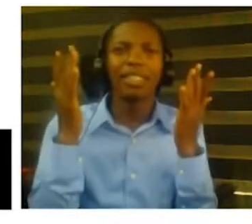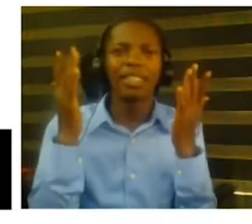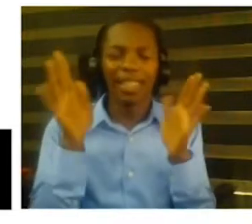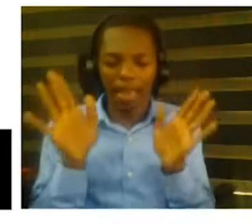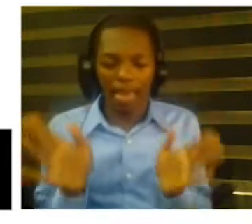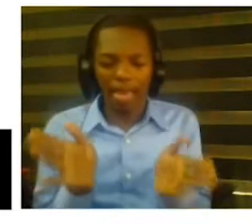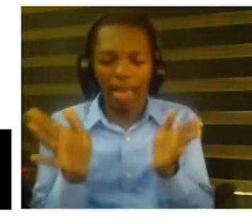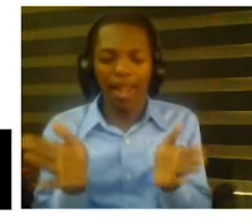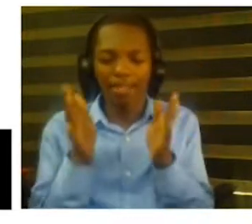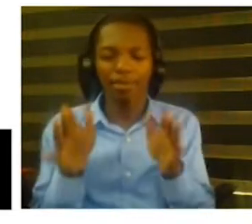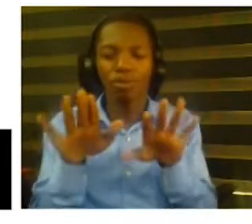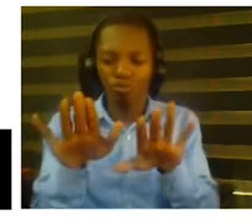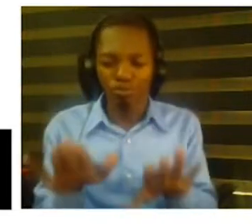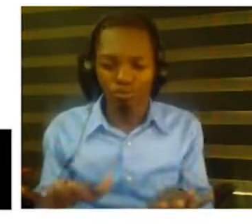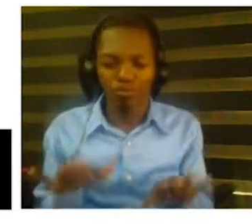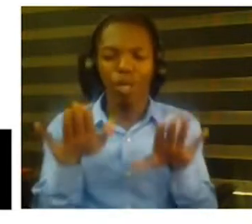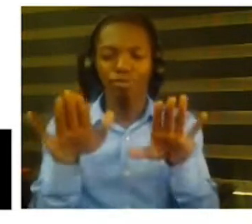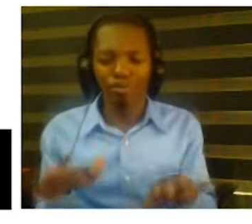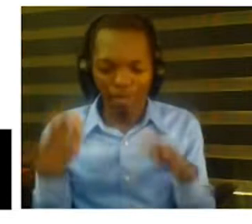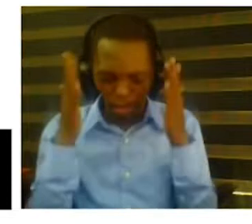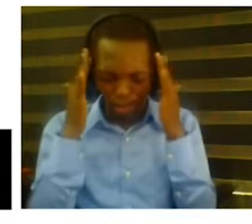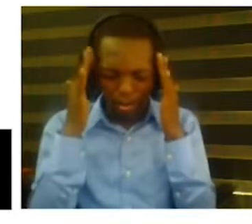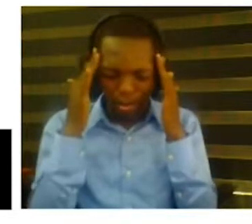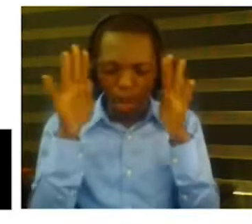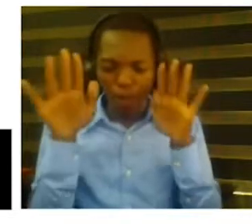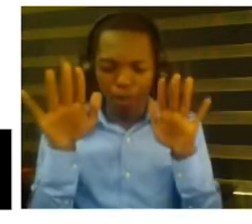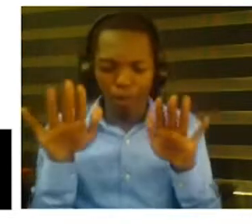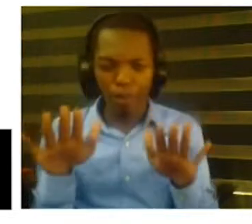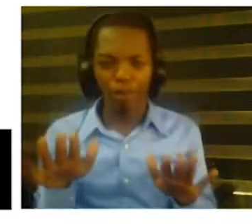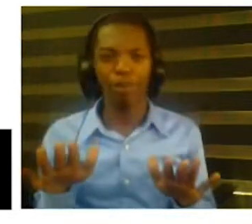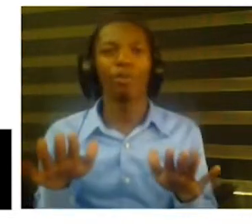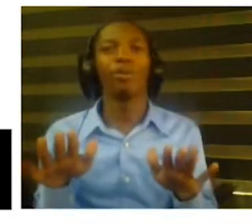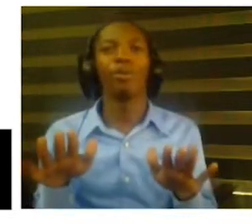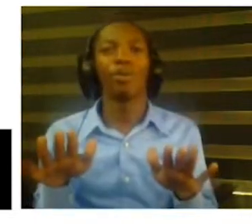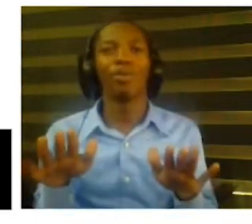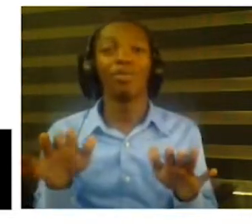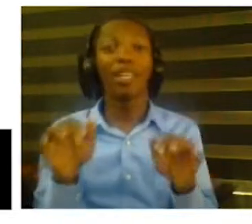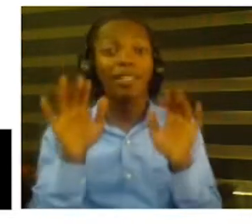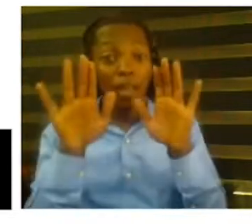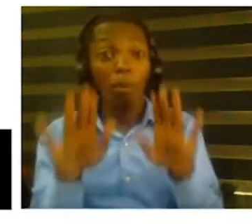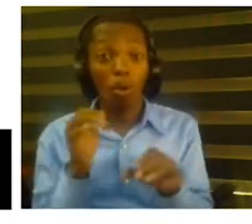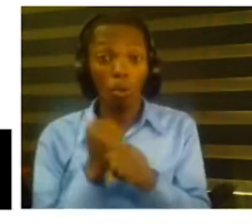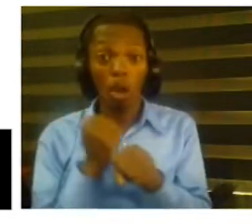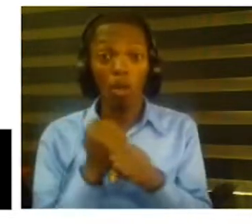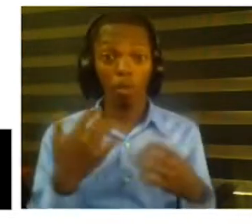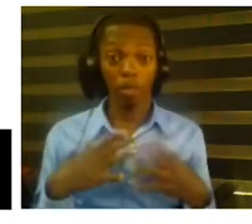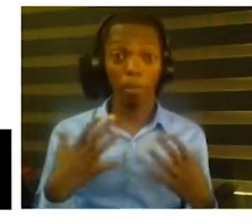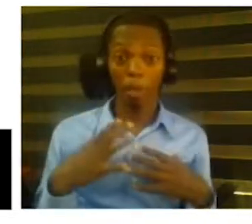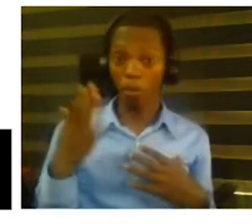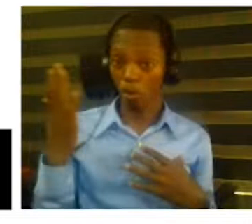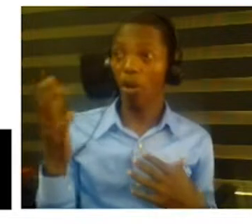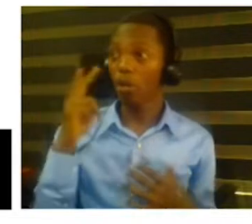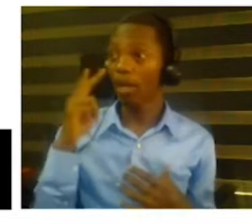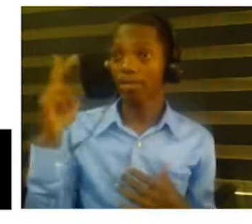thoughts. It's important to work with real people, as you see on screen. And on right is a colleague of mine,